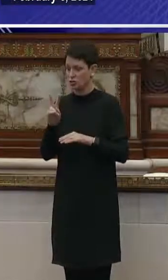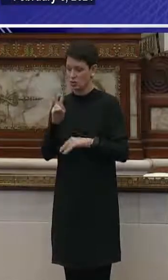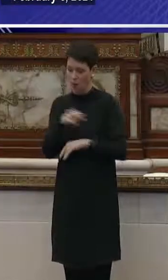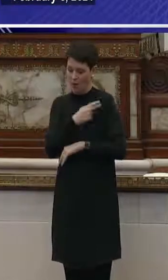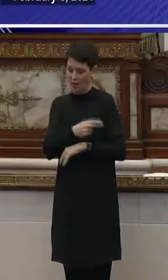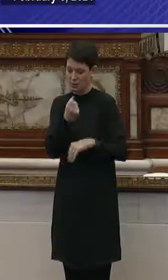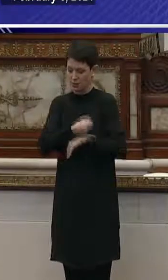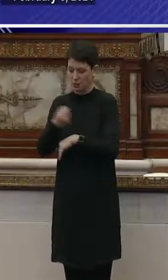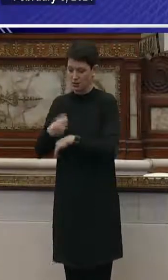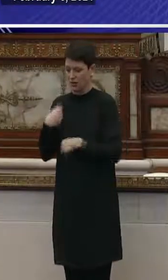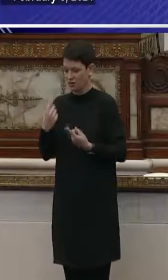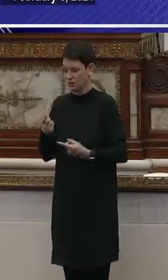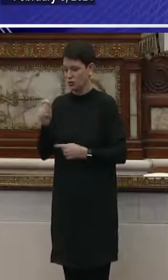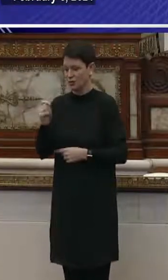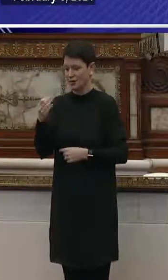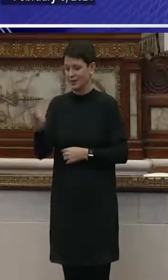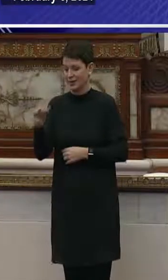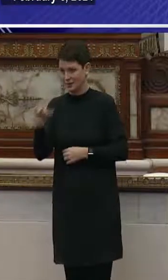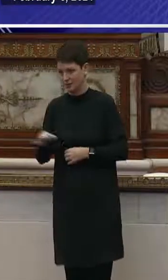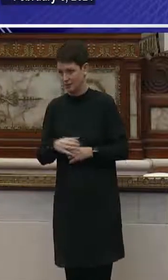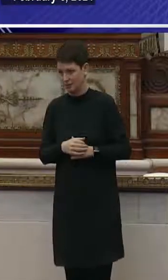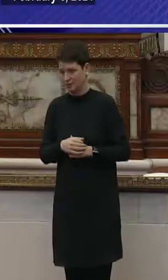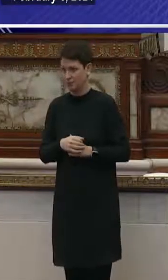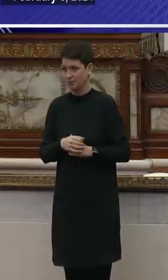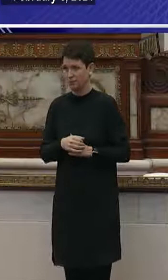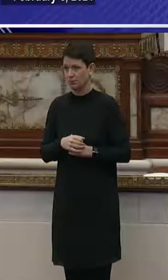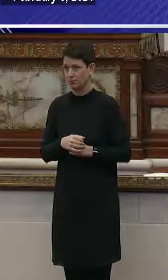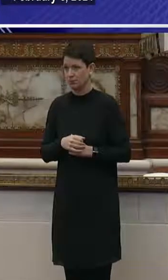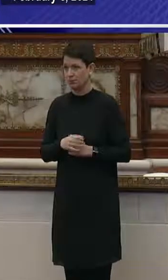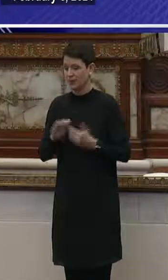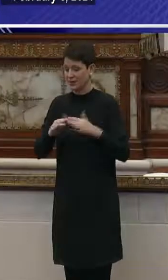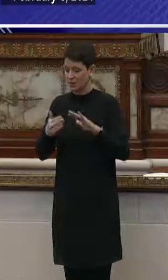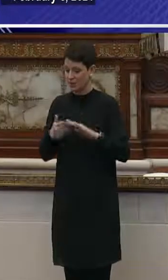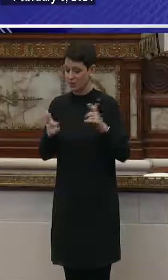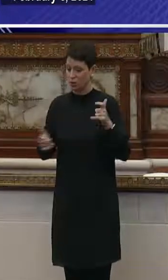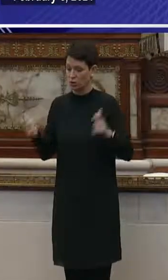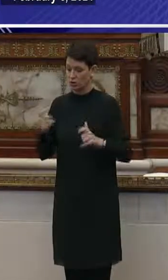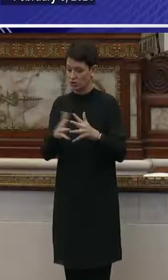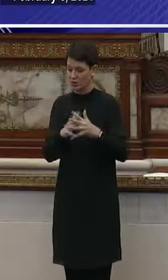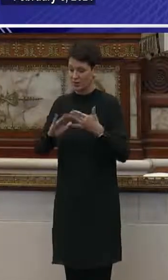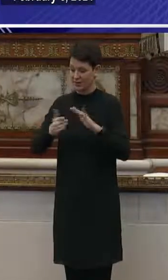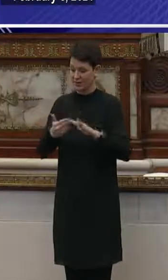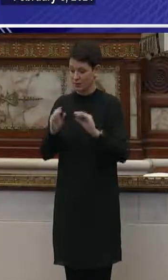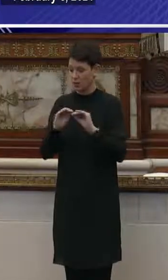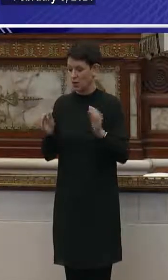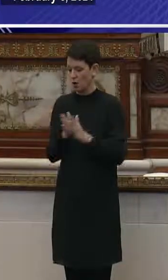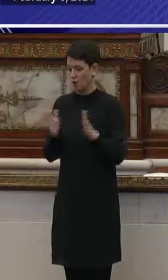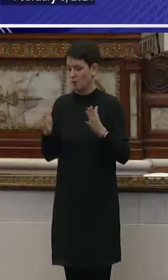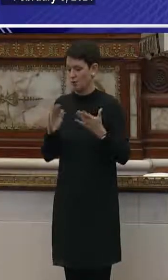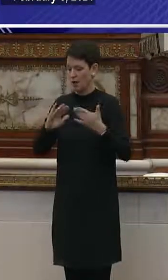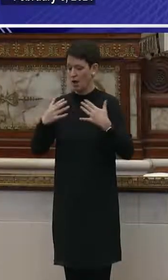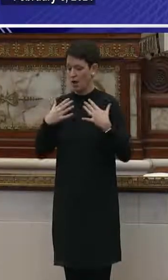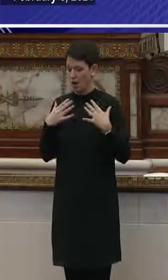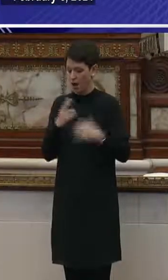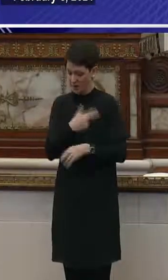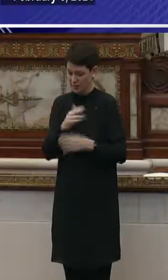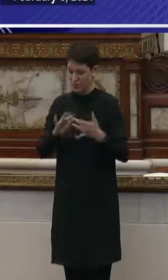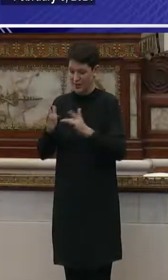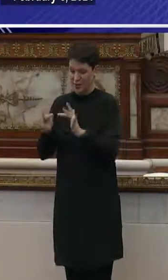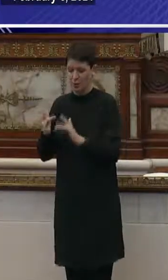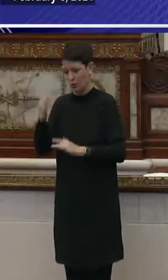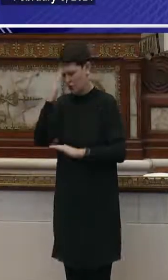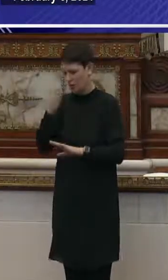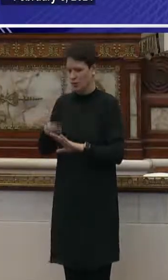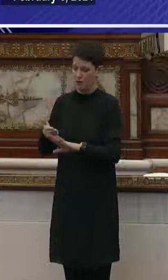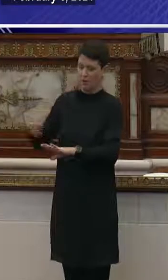have closed down since 2019, a city where we're the largest American city without a public hospital network. So we always knew, even